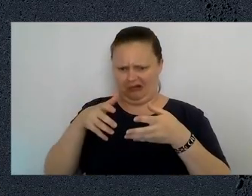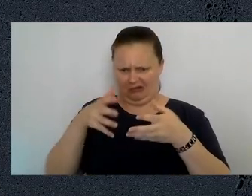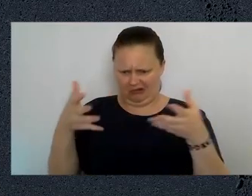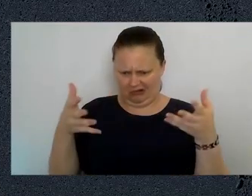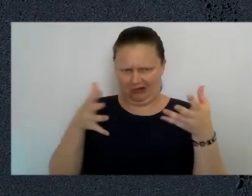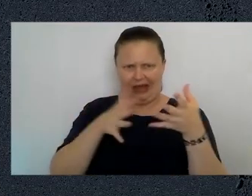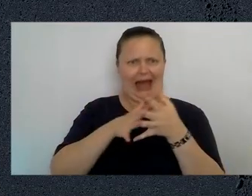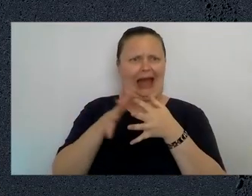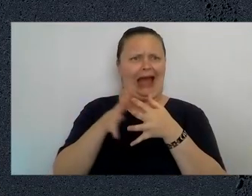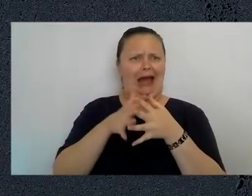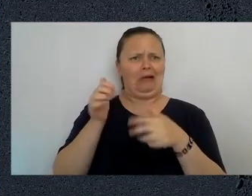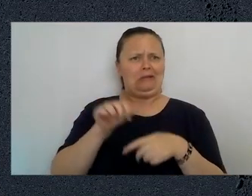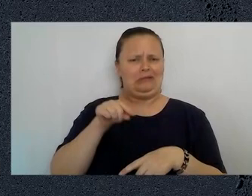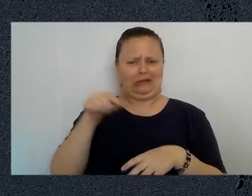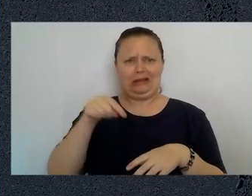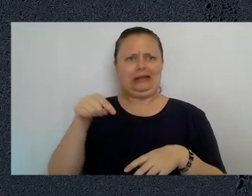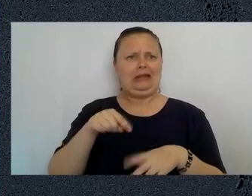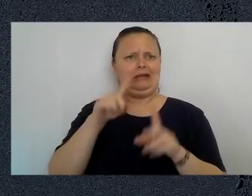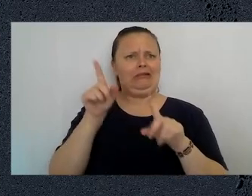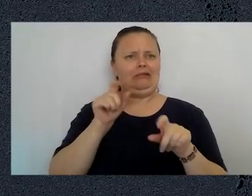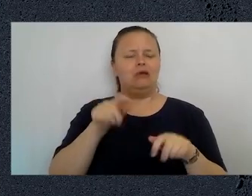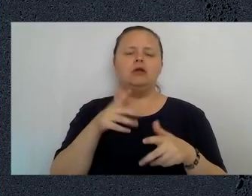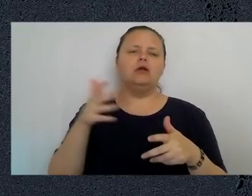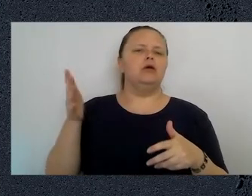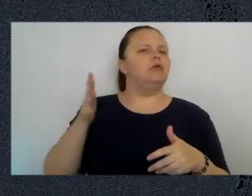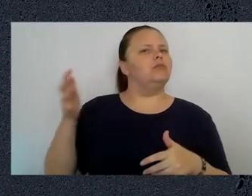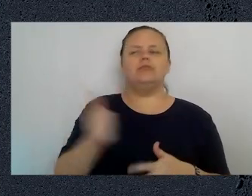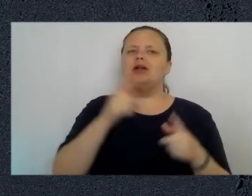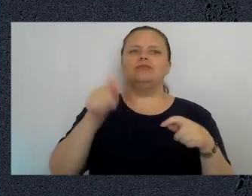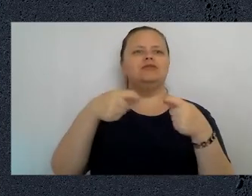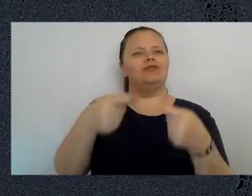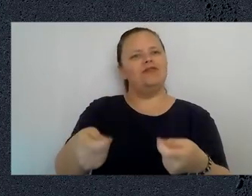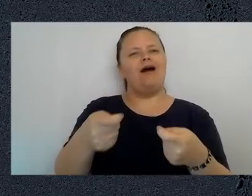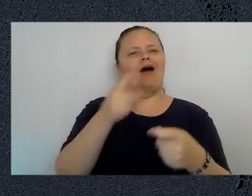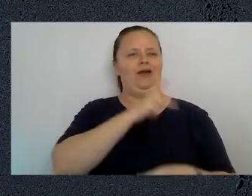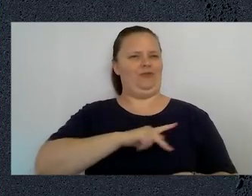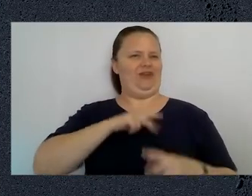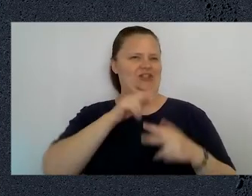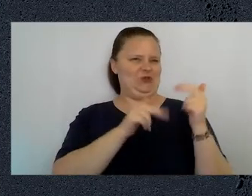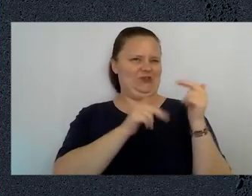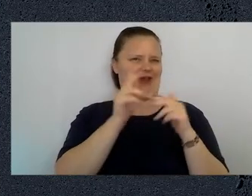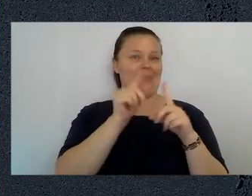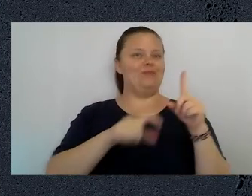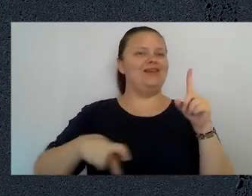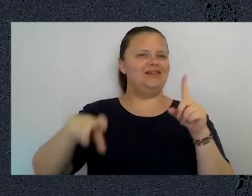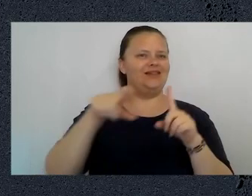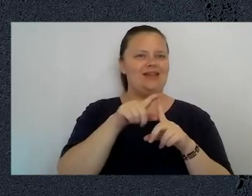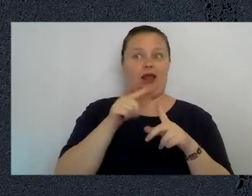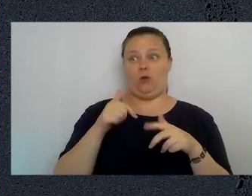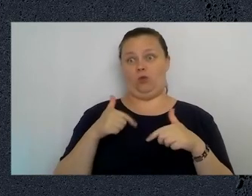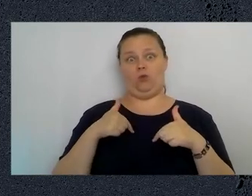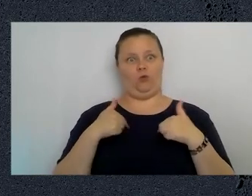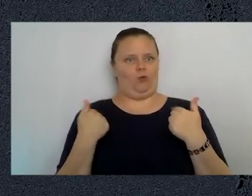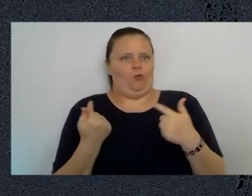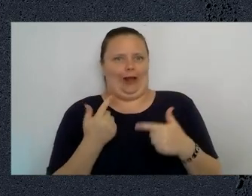lesson? So we have to provide that professional development, and we're very keen to do that as an academy. That's what